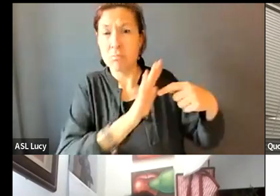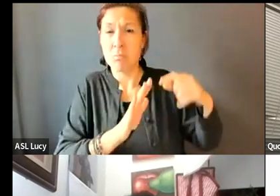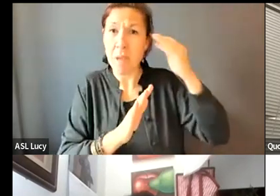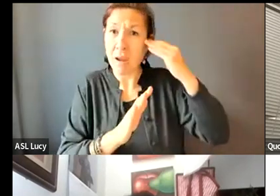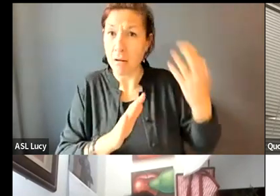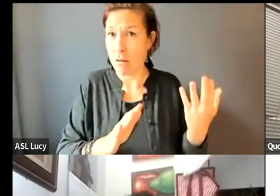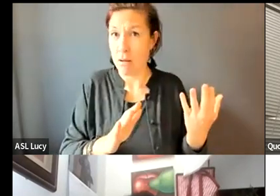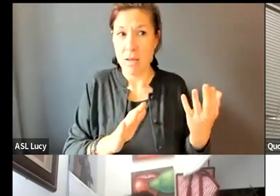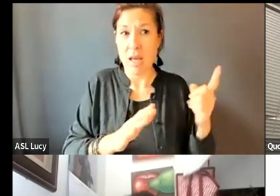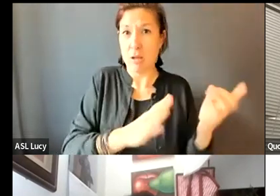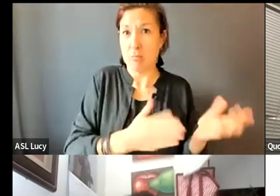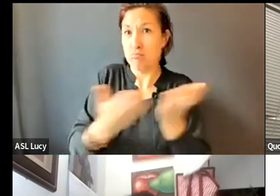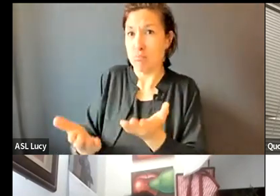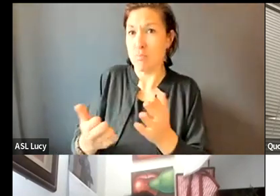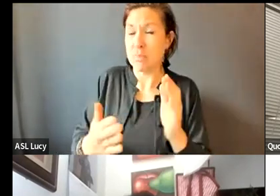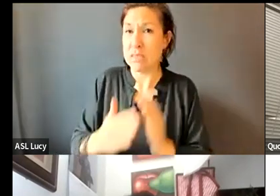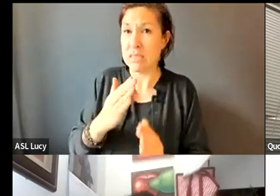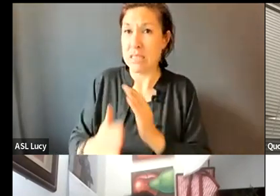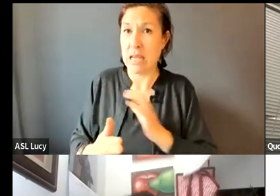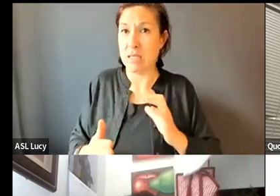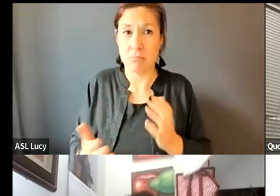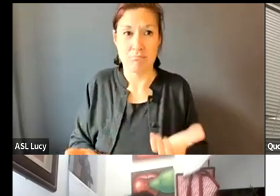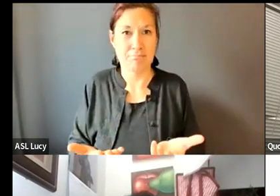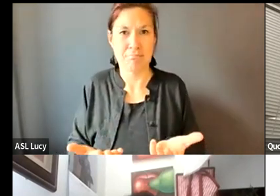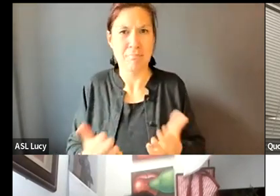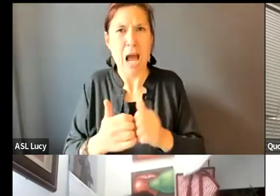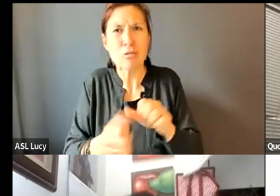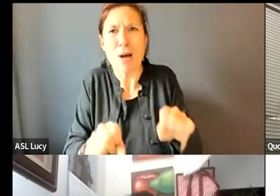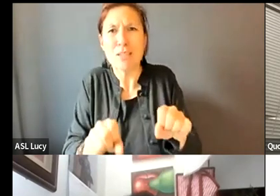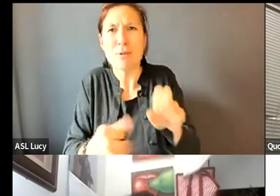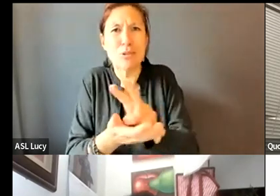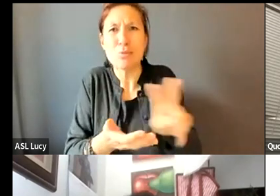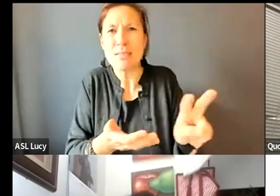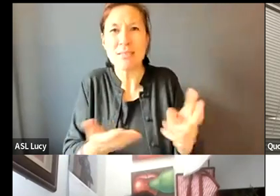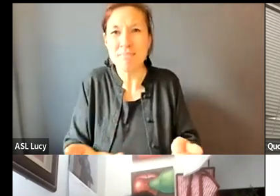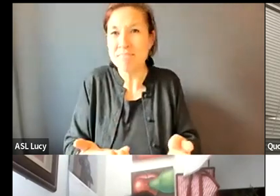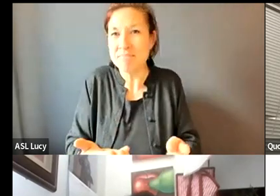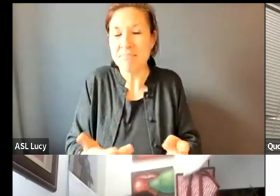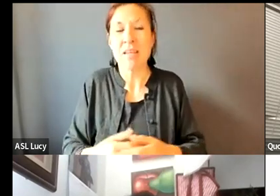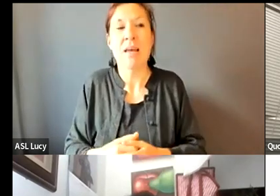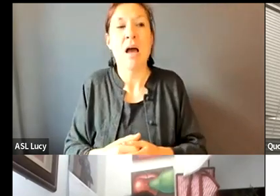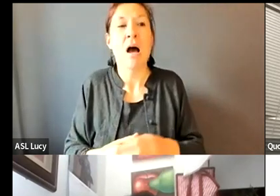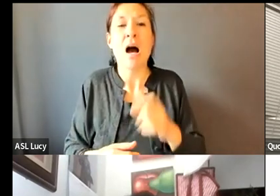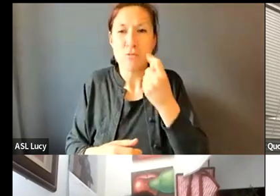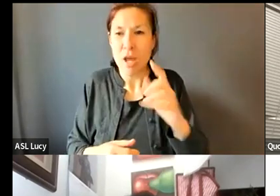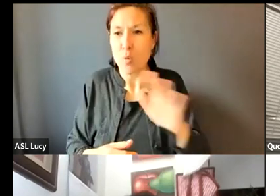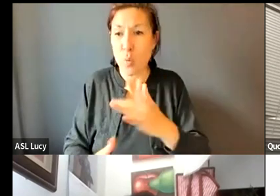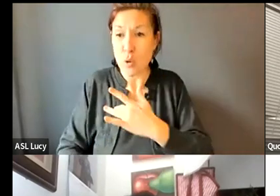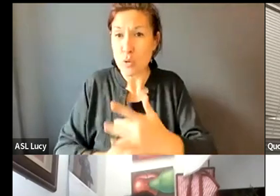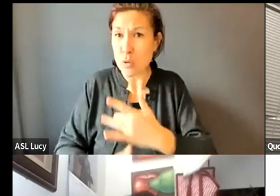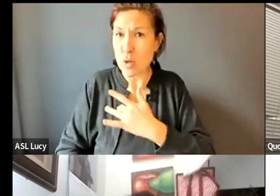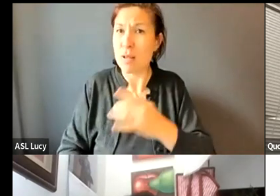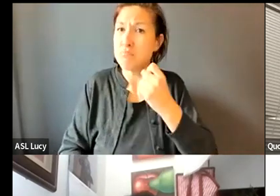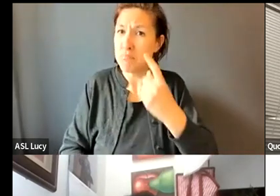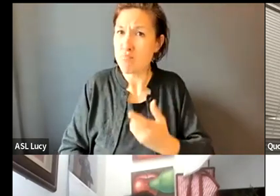council so I reiterate my viewpoint that um I hear the concerns I think they're raised and